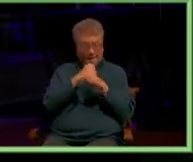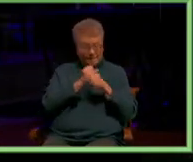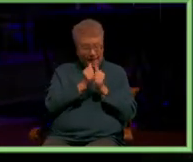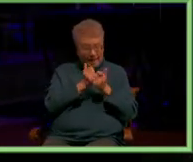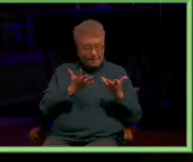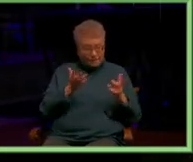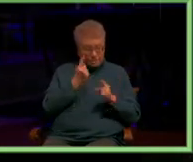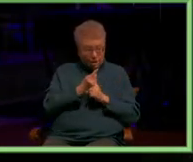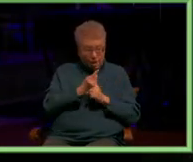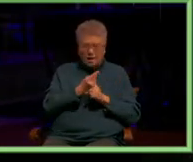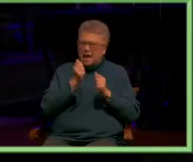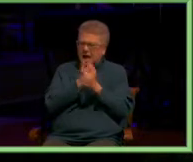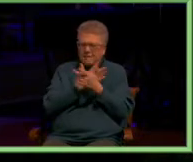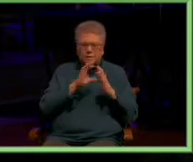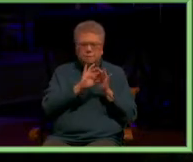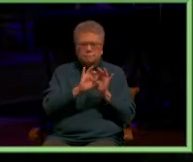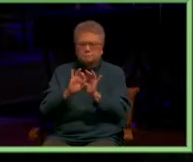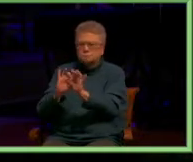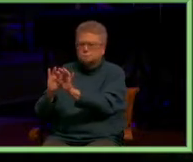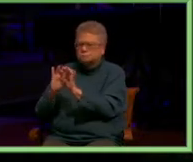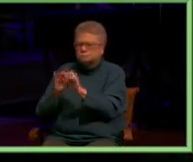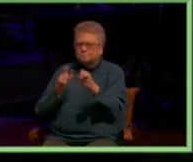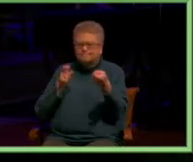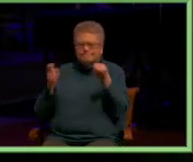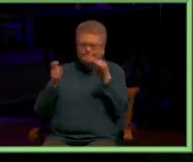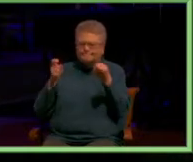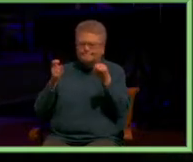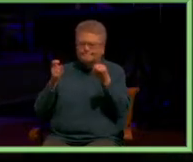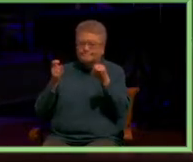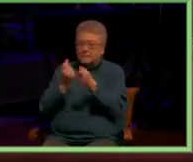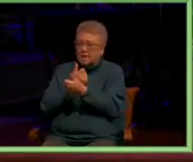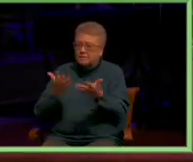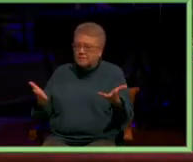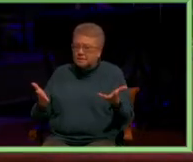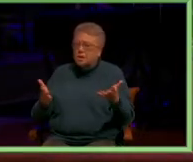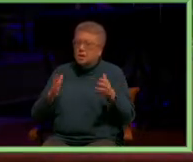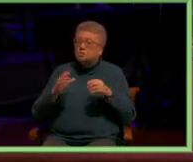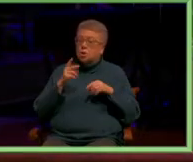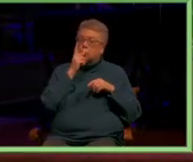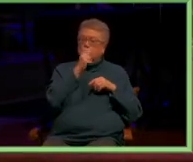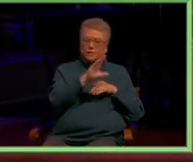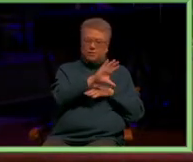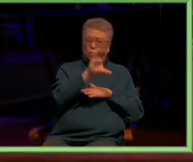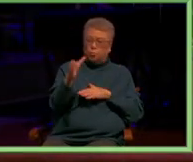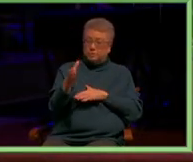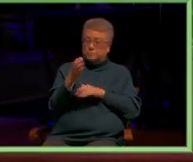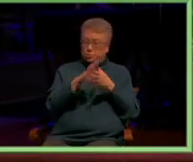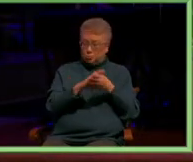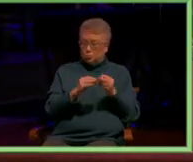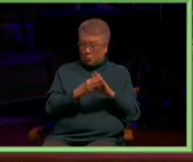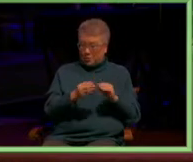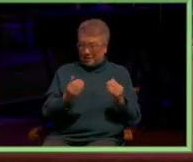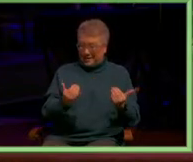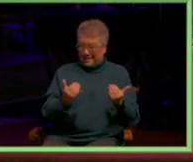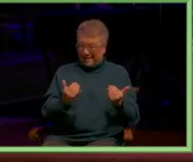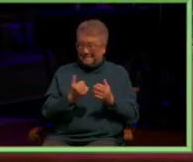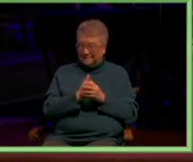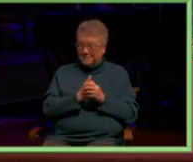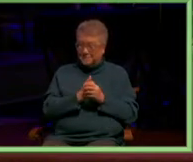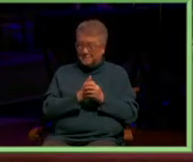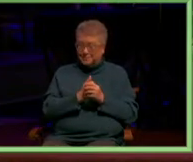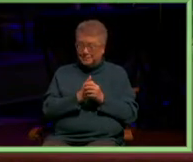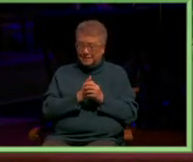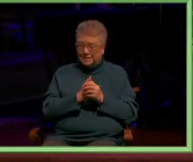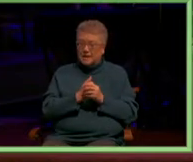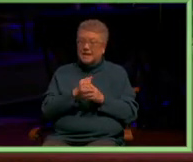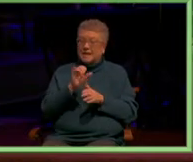he's holding all things together. Again, let us go to the Christmas story and have our minds blown away for just a moment. The very baby